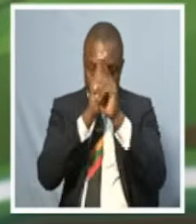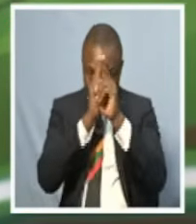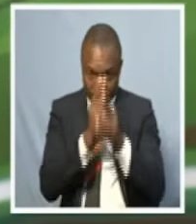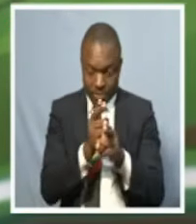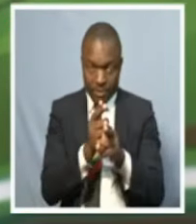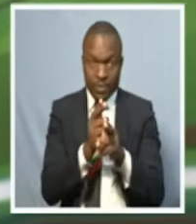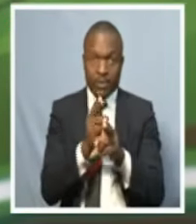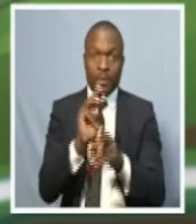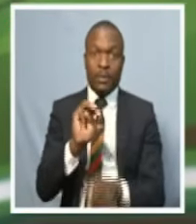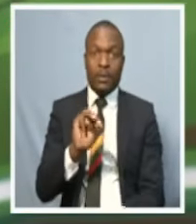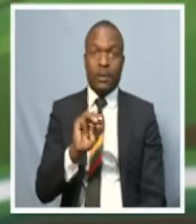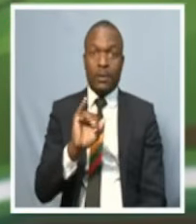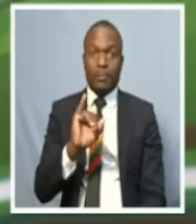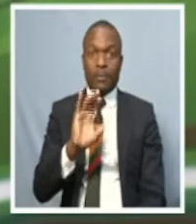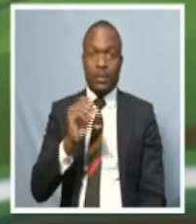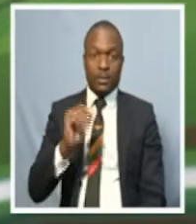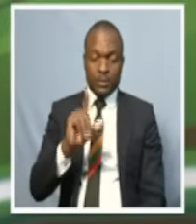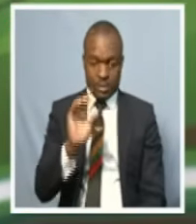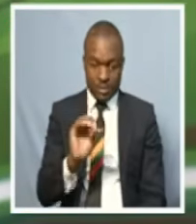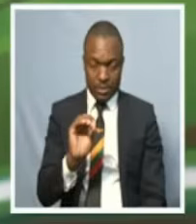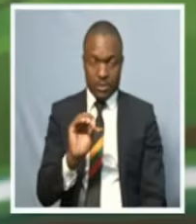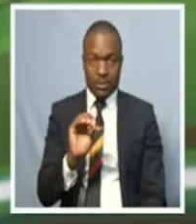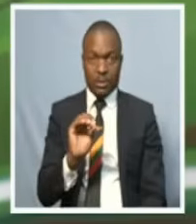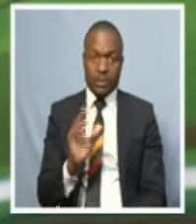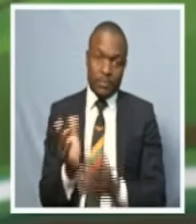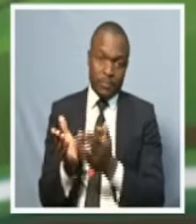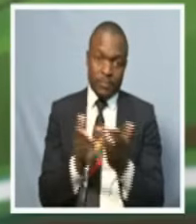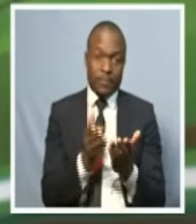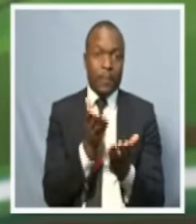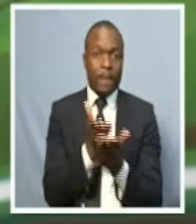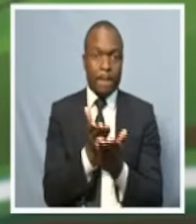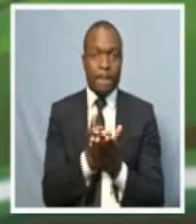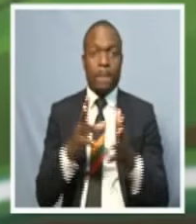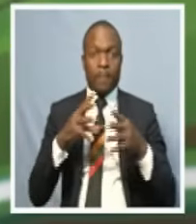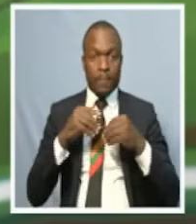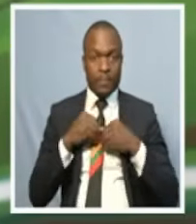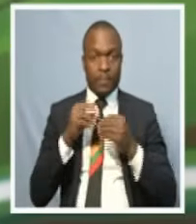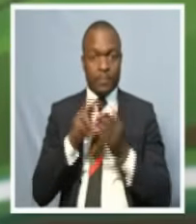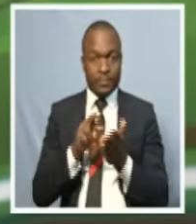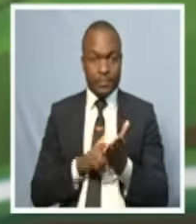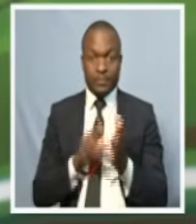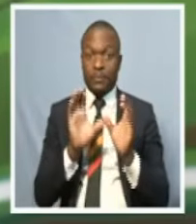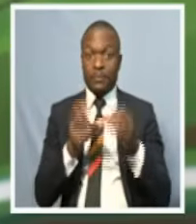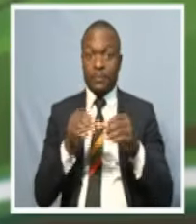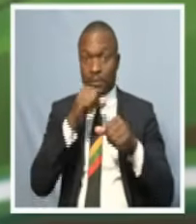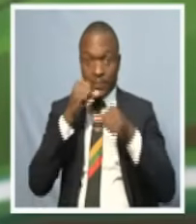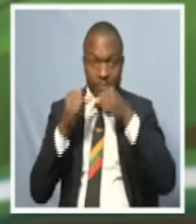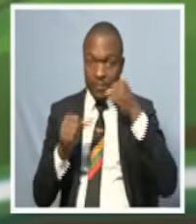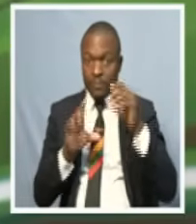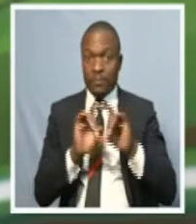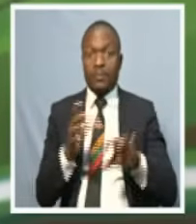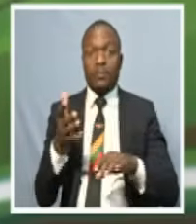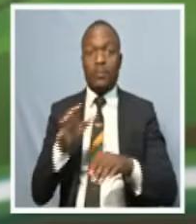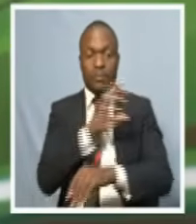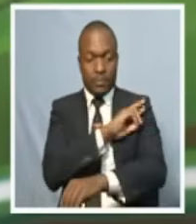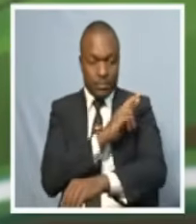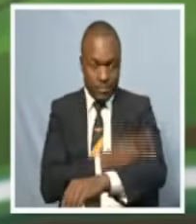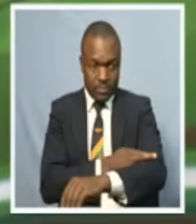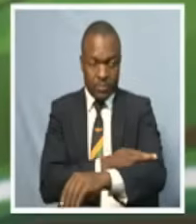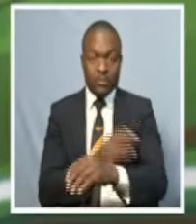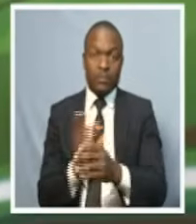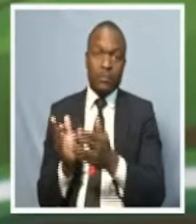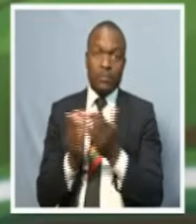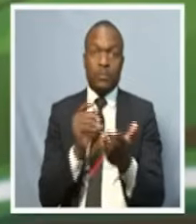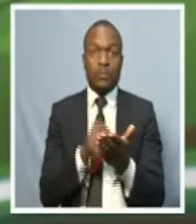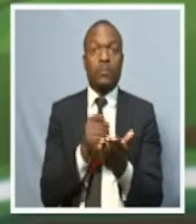Mr. Michelo Wengwa, Member of Parliament. He's moving a motion to adopt the report of the Committee on Agriculture, Lands and Natural Resources. In